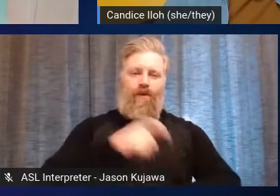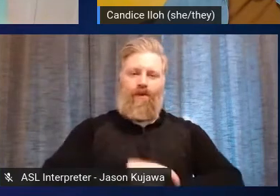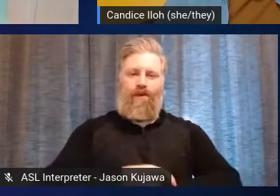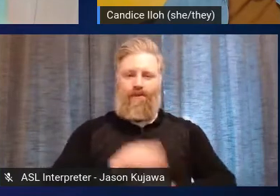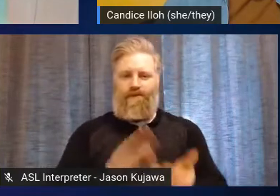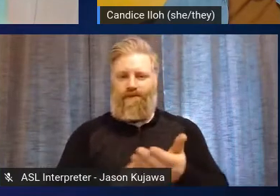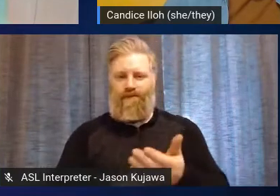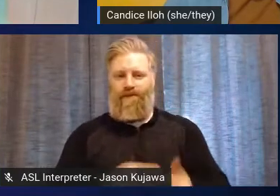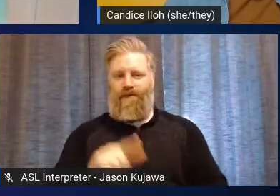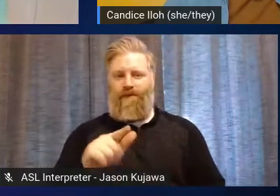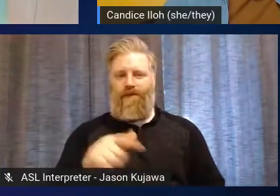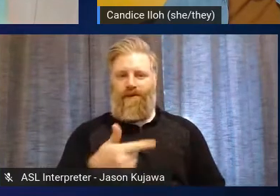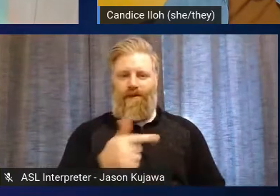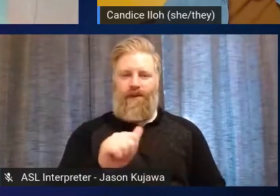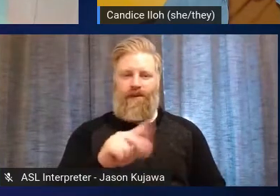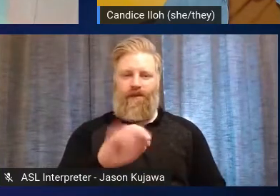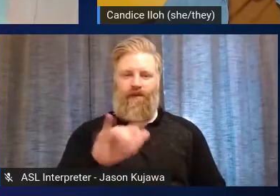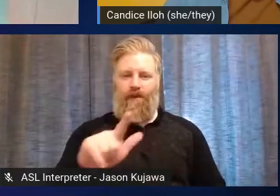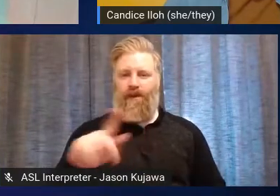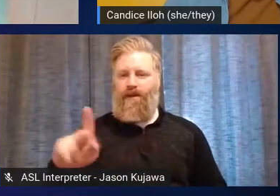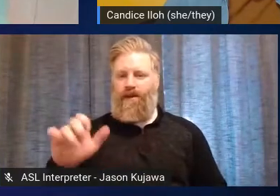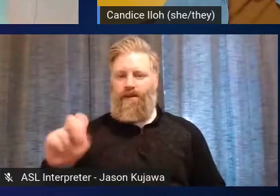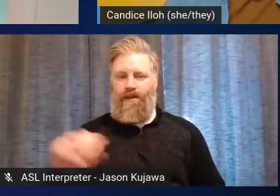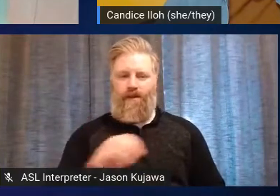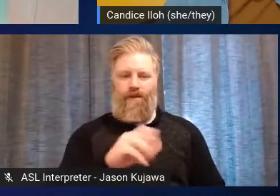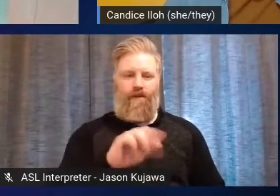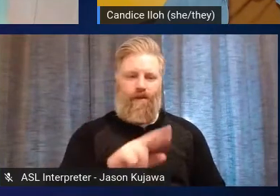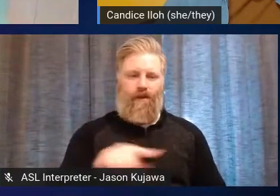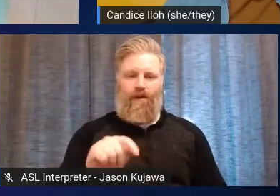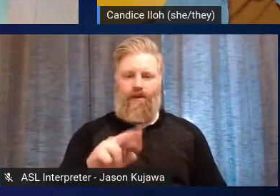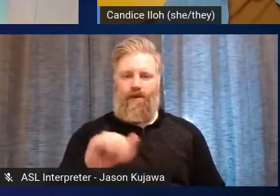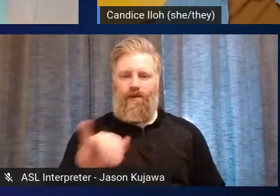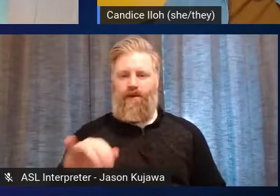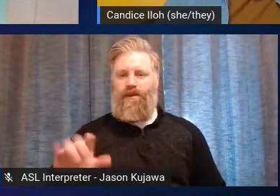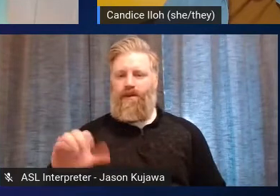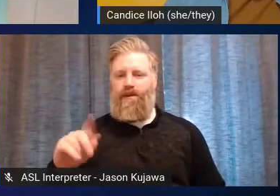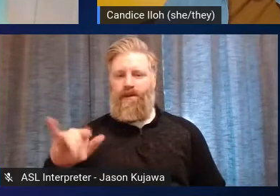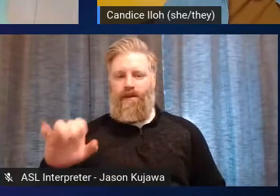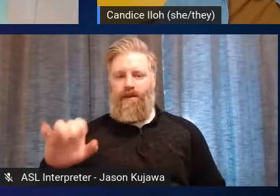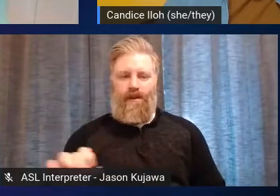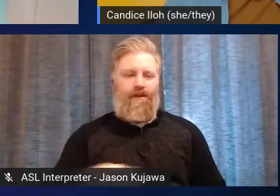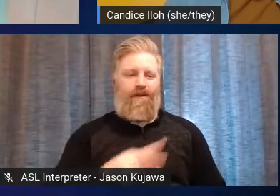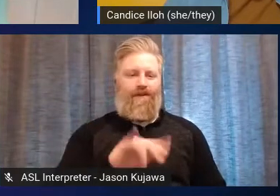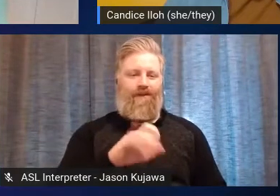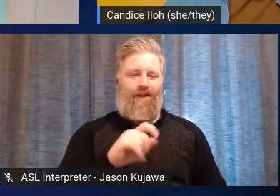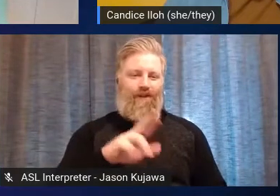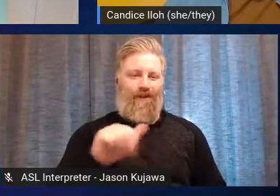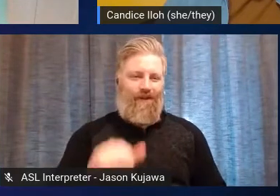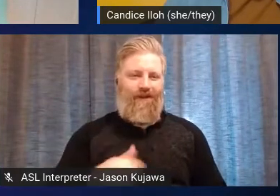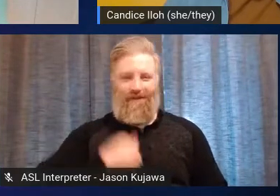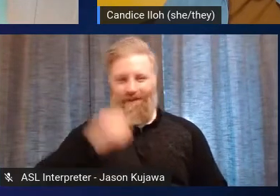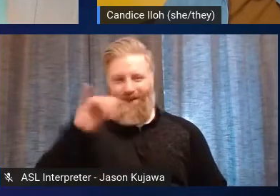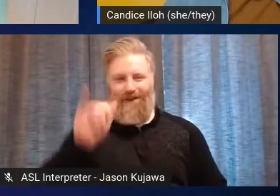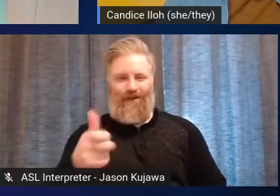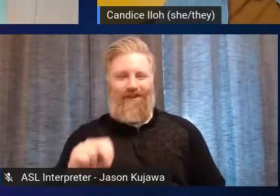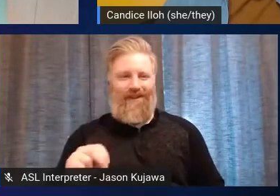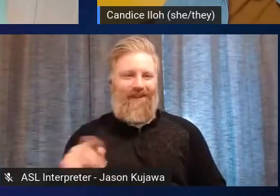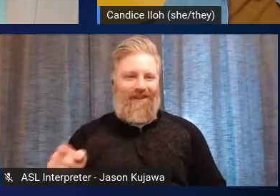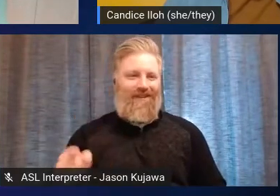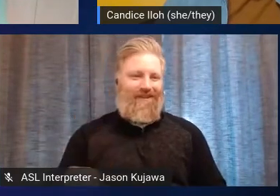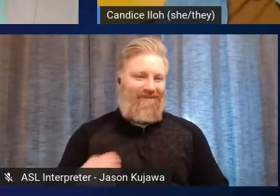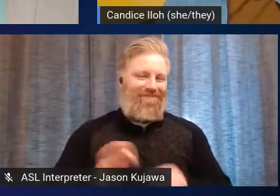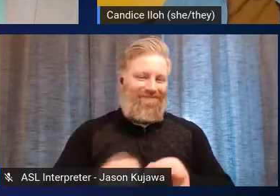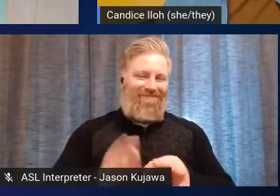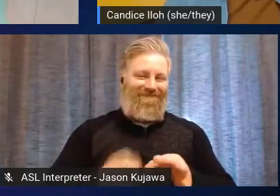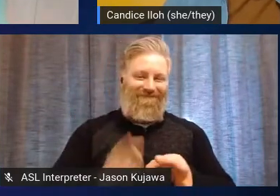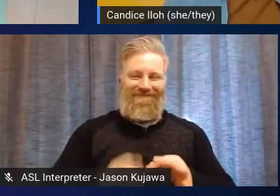to Kaysen, to Omar, to Tracy, Candace, Victoria, my guy Jason down there getting busy with the hand magic. You know what I mean? We